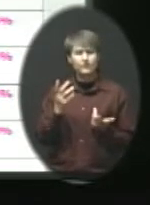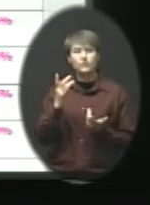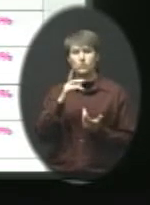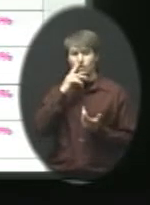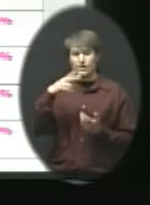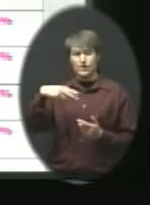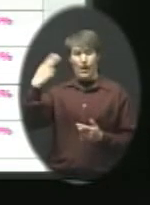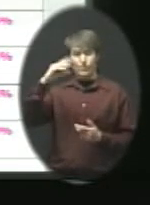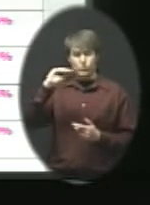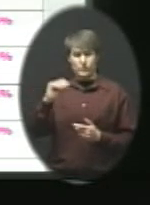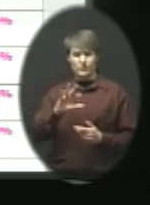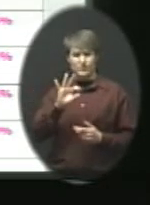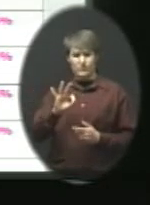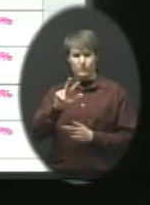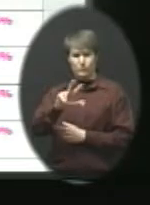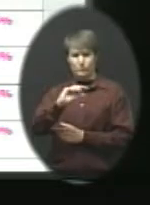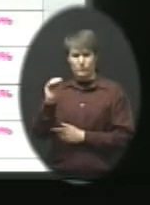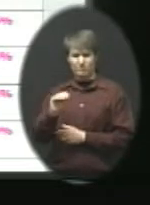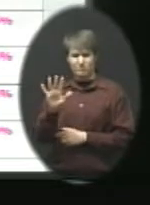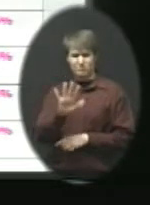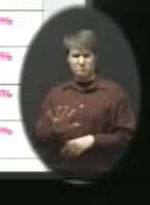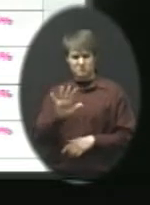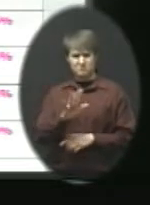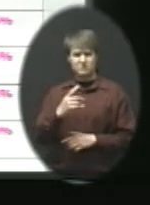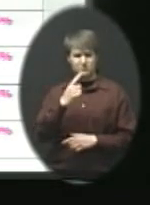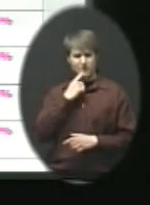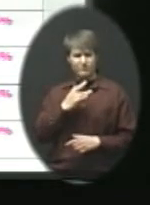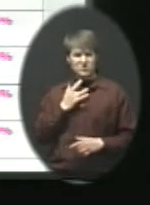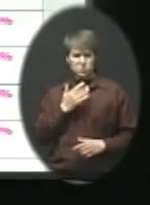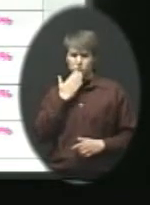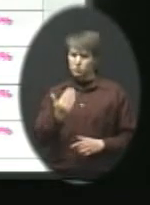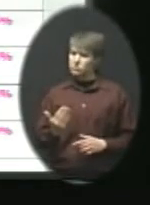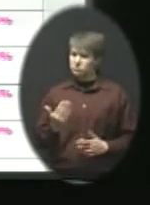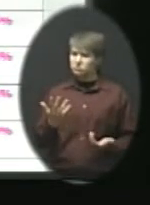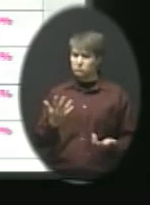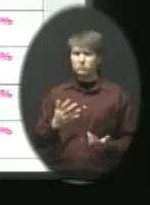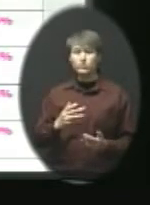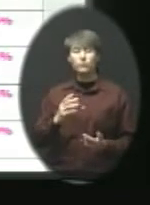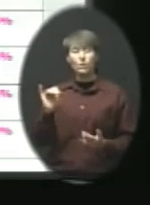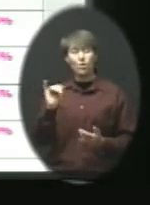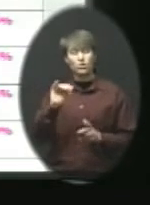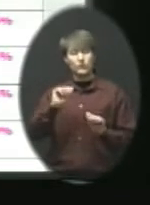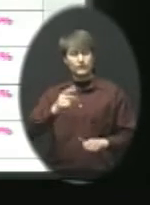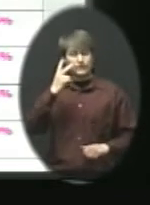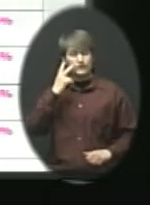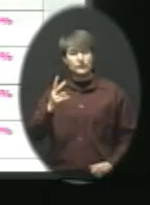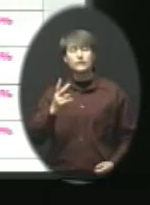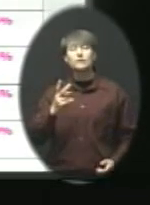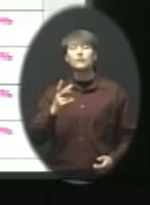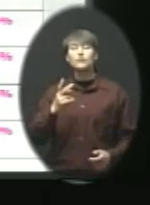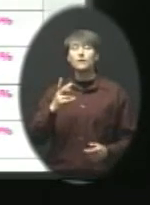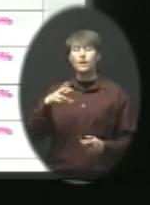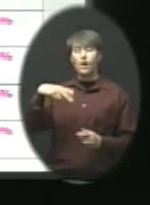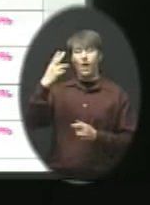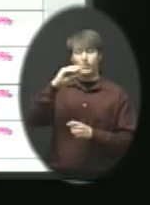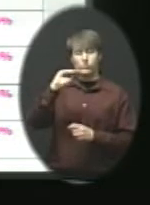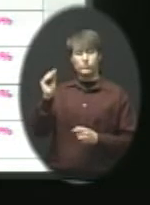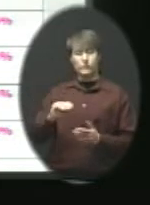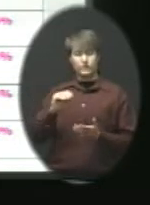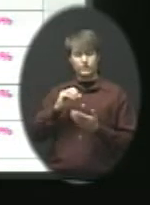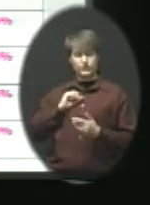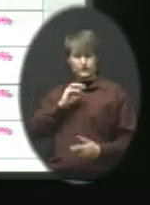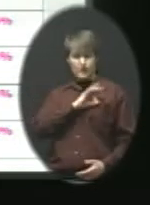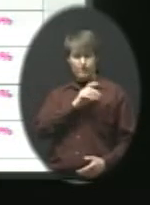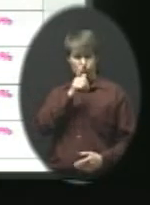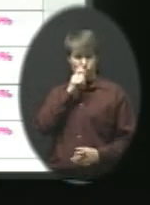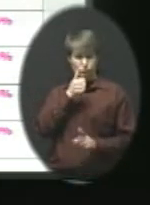high percentage, 93% approximately, feeling good about that. And you can also see that we have a very high percentage of staff